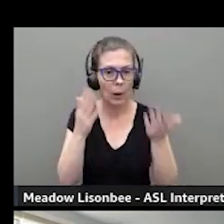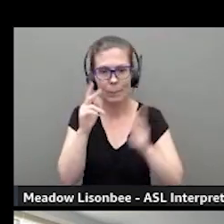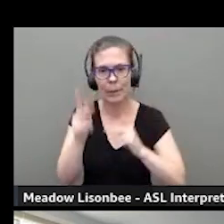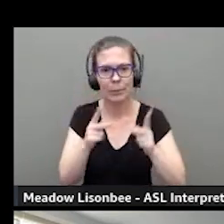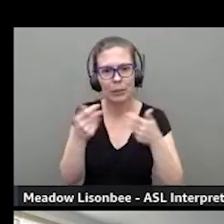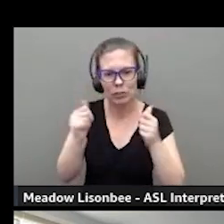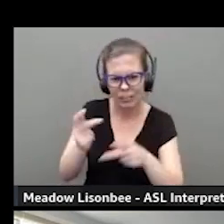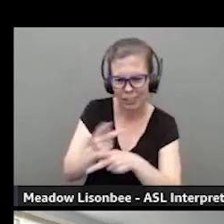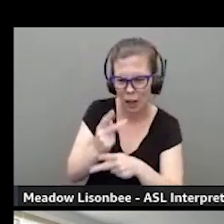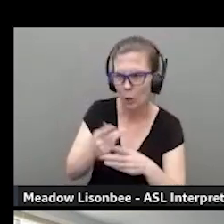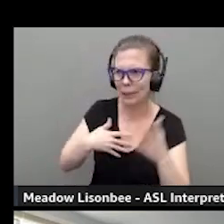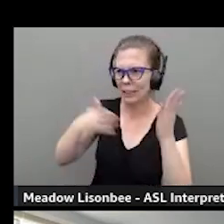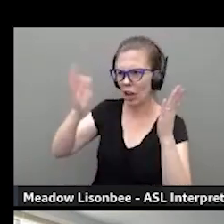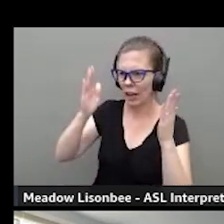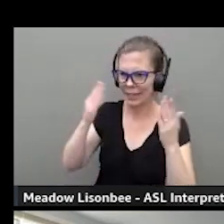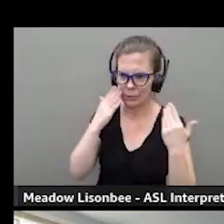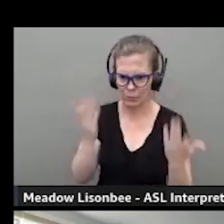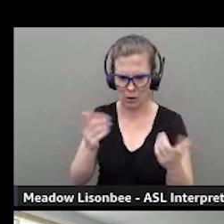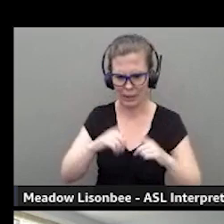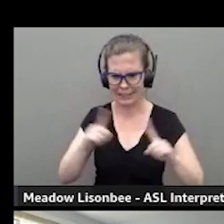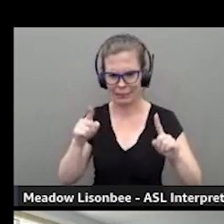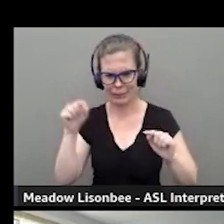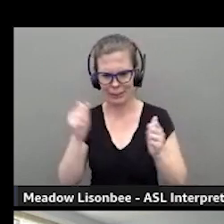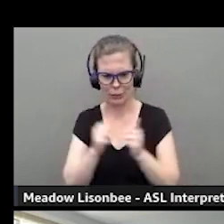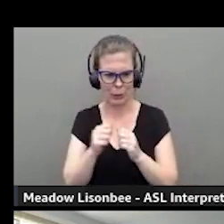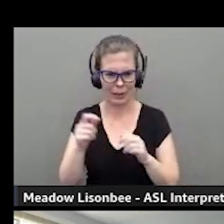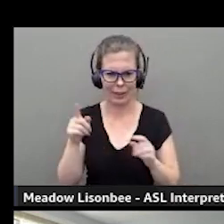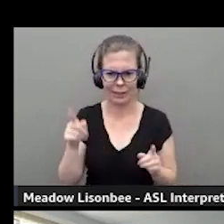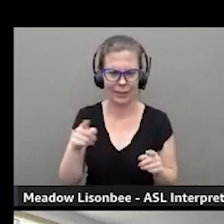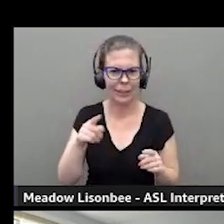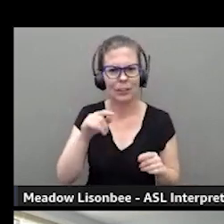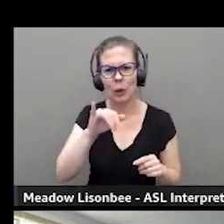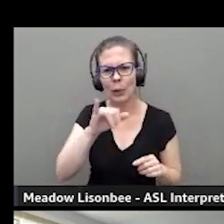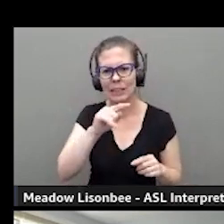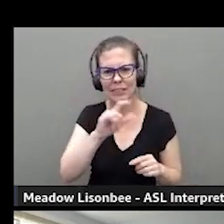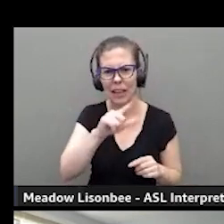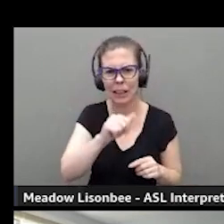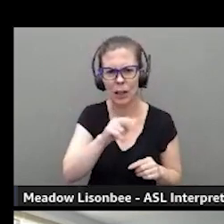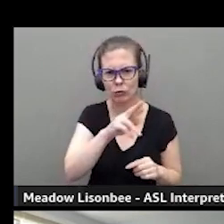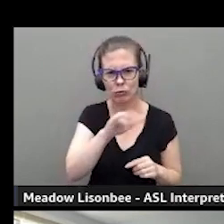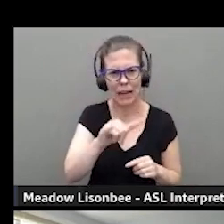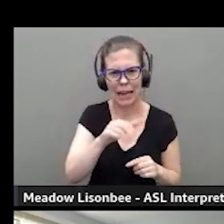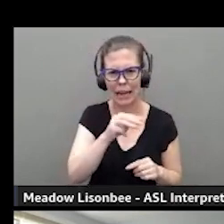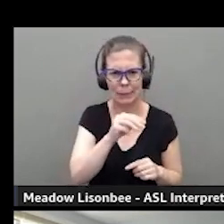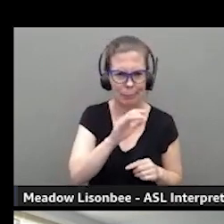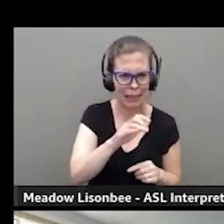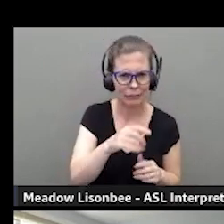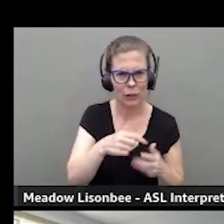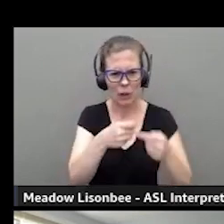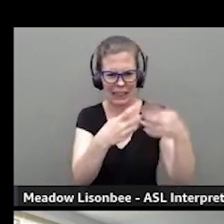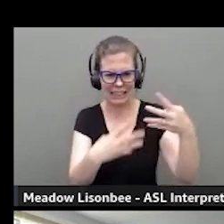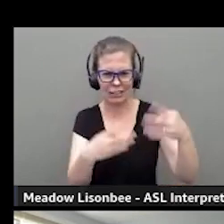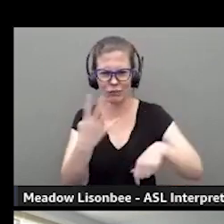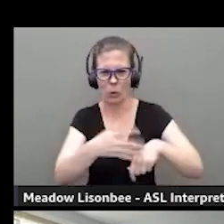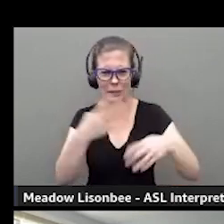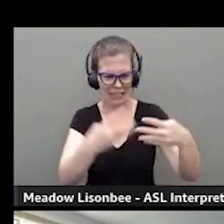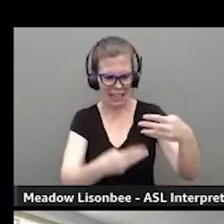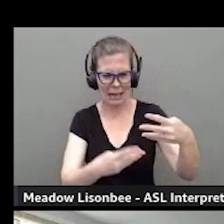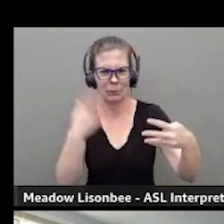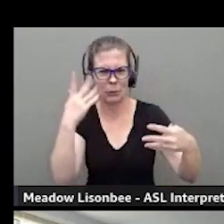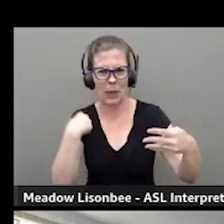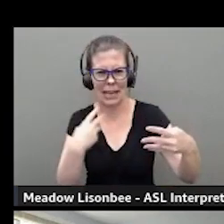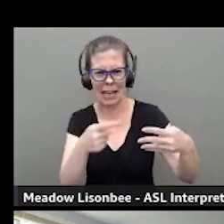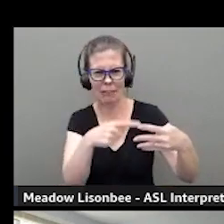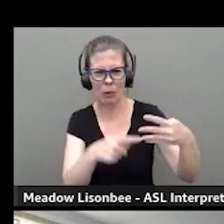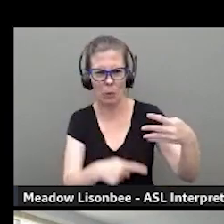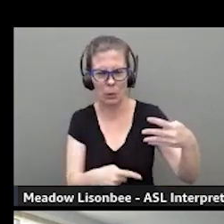trying to figure out, oh my God, I don't know the difference between the, you know, Intel Array microphone and it's listed four times and what, you know, I mean, you